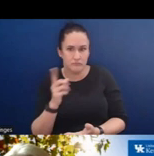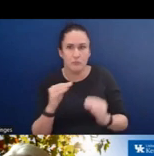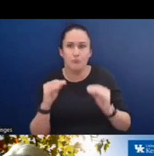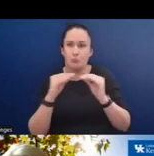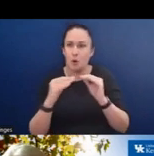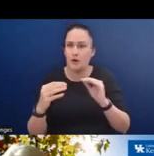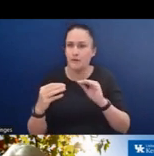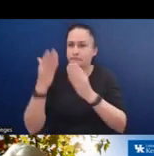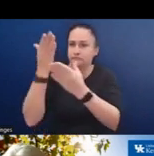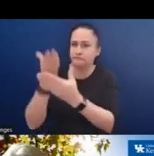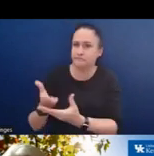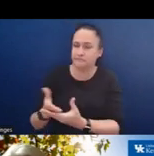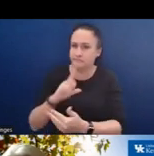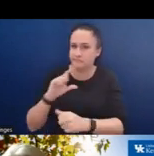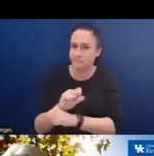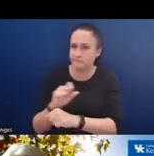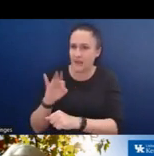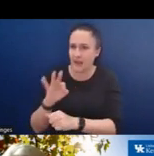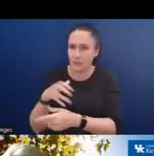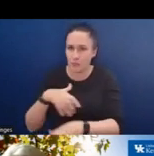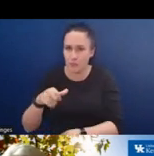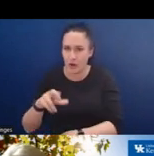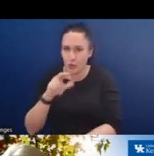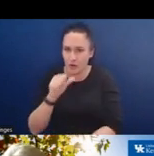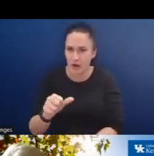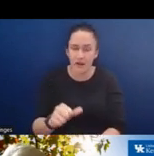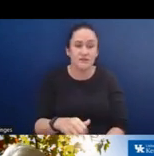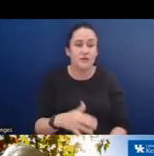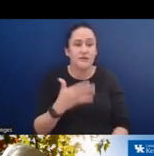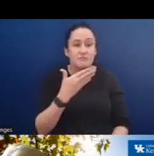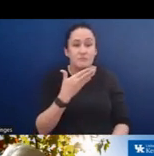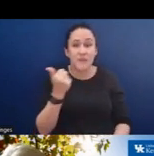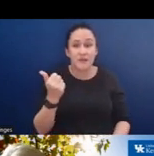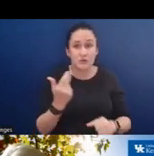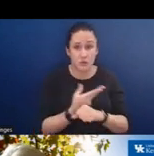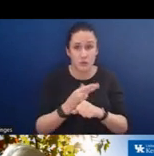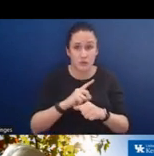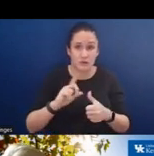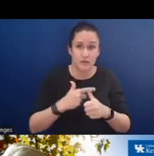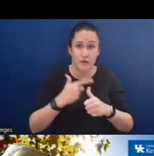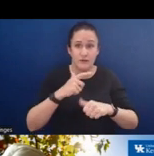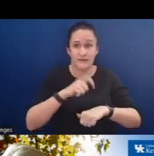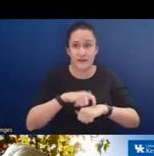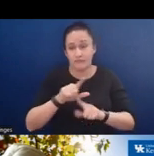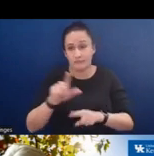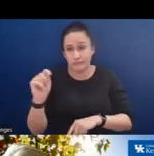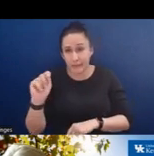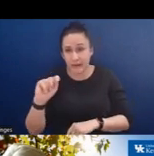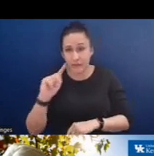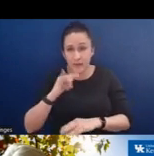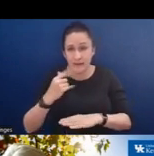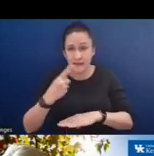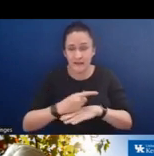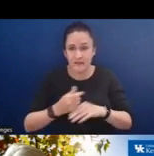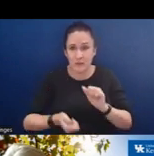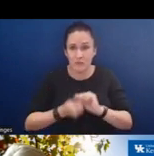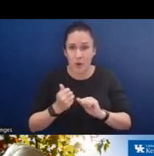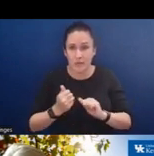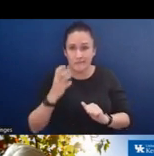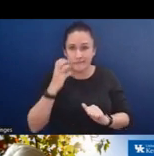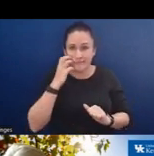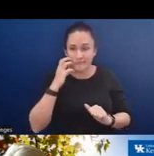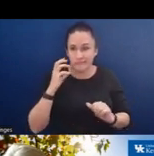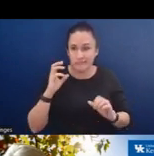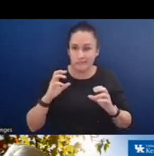indicative of an actual pregnancy. So it's best to use the first urine of the day. It's the most concentrated urine with